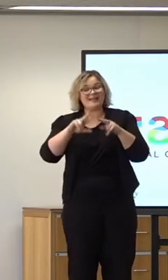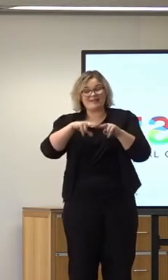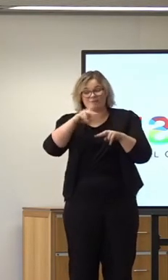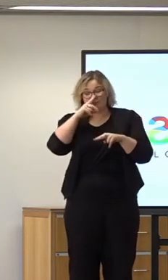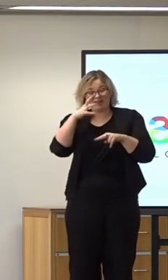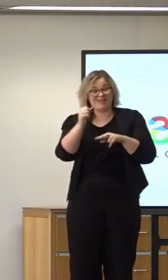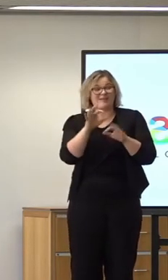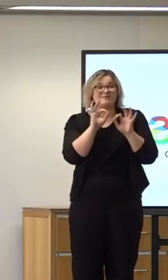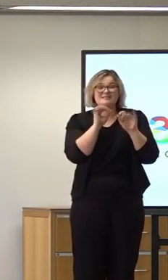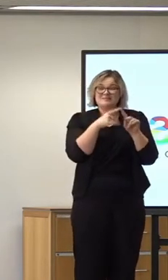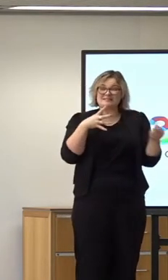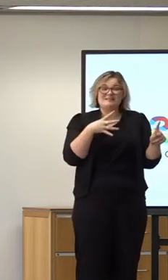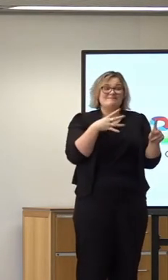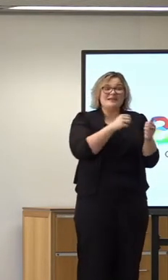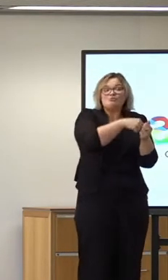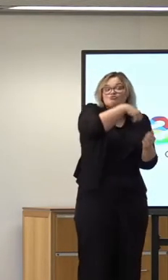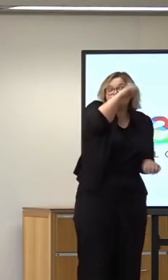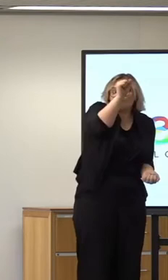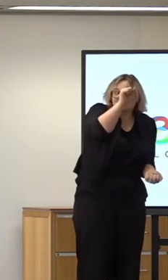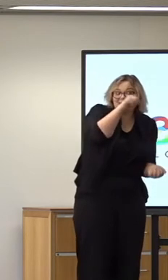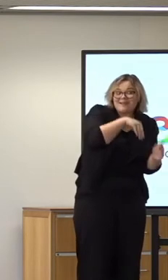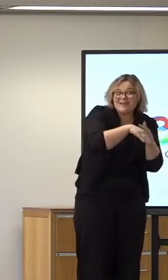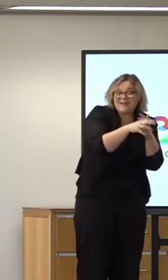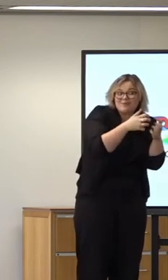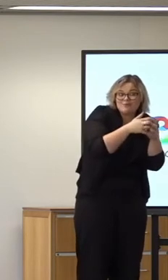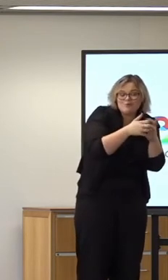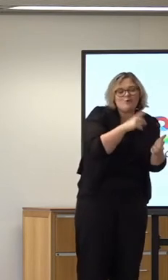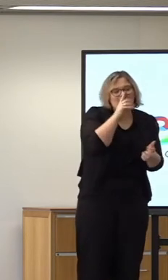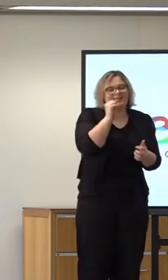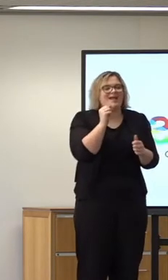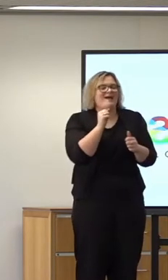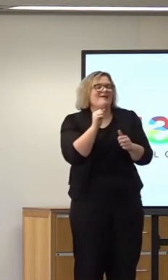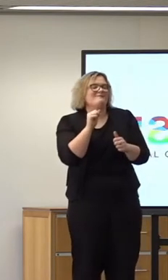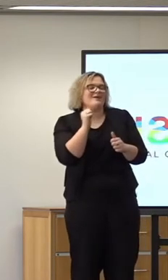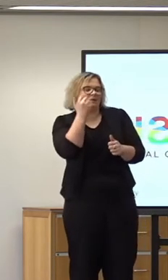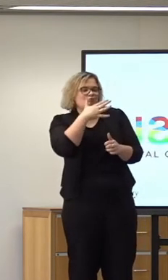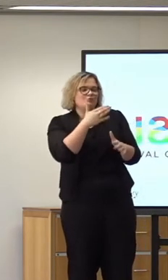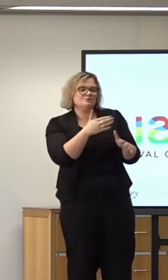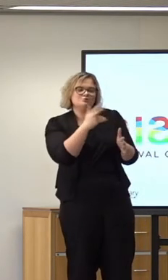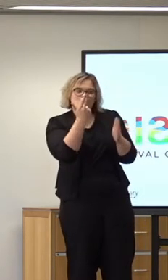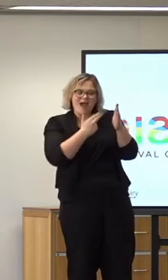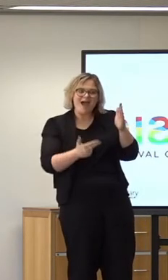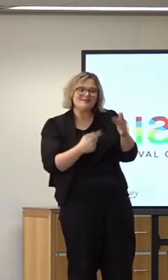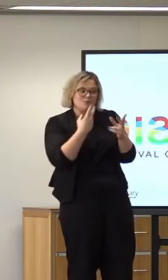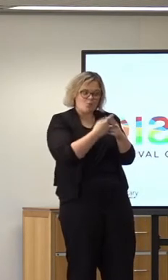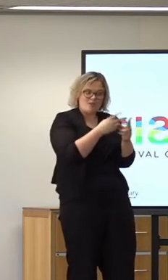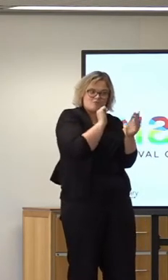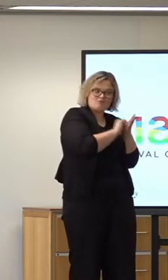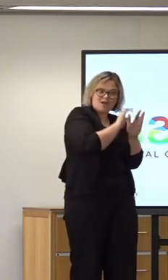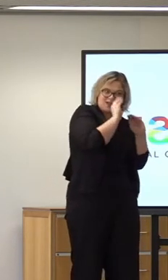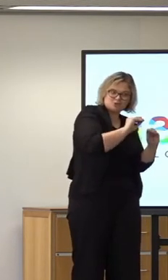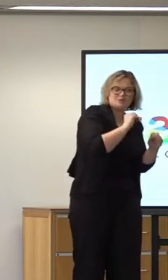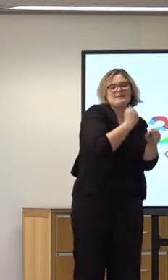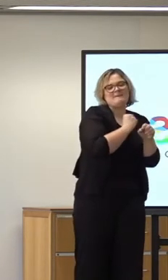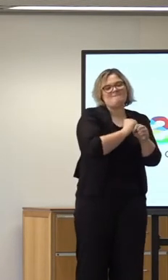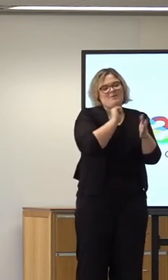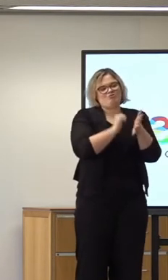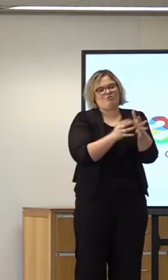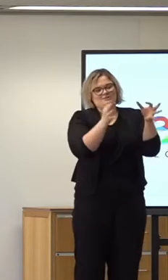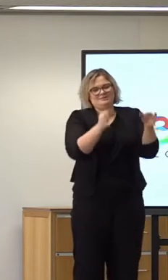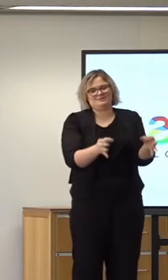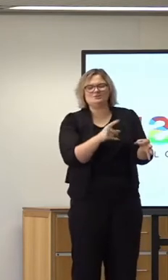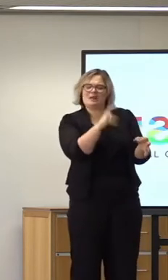specific degree, then we can have Aboriginal artists in the field with an education and they can make those informed decisions. So that's going